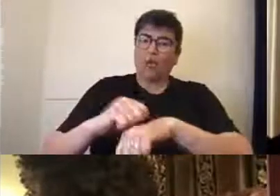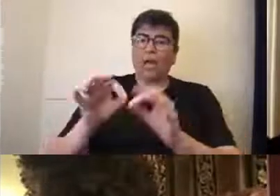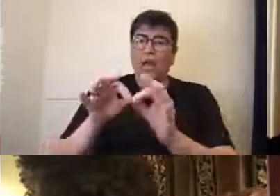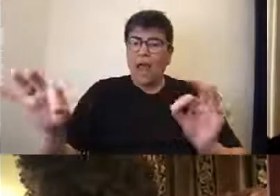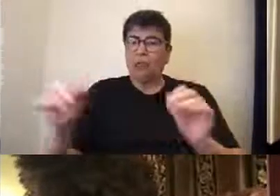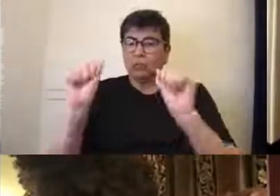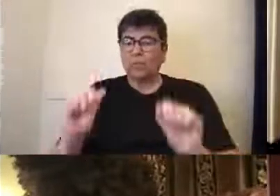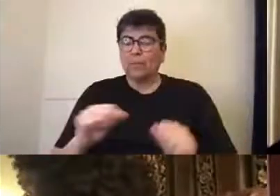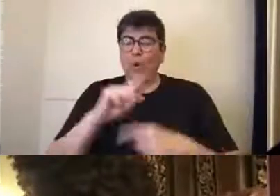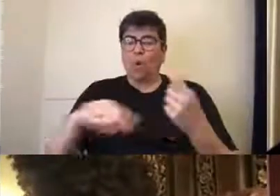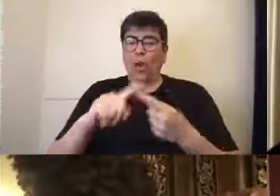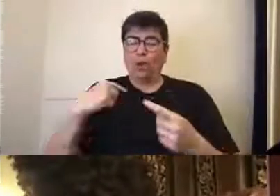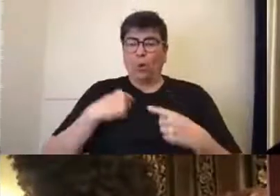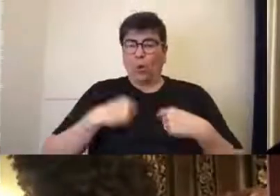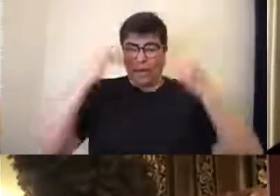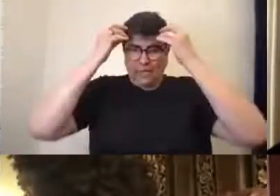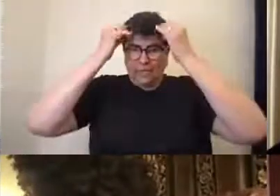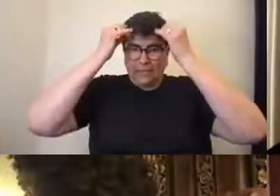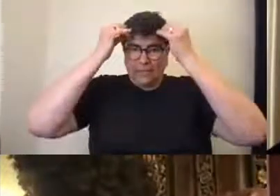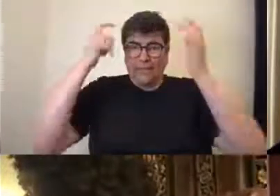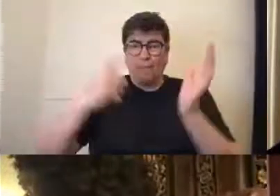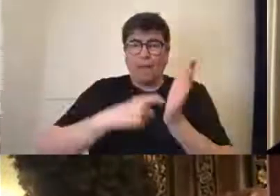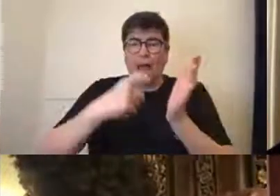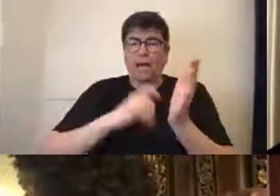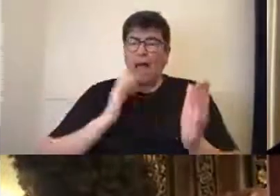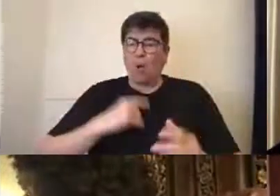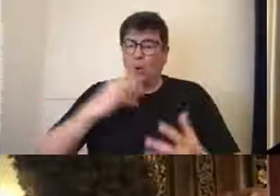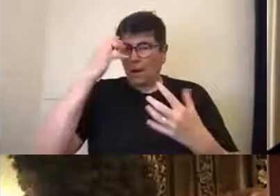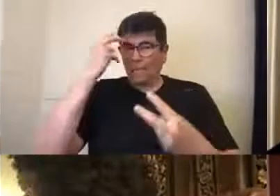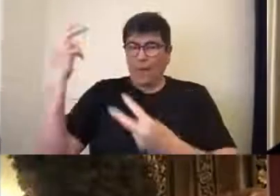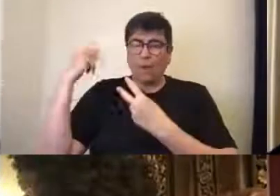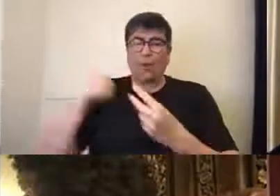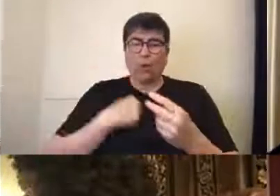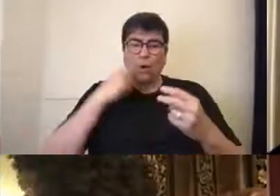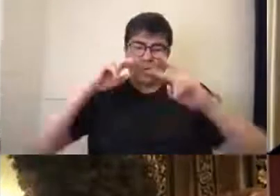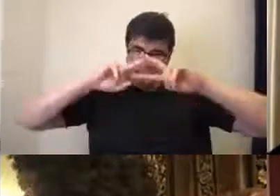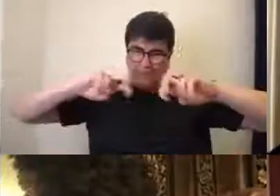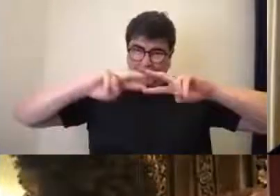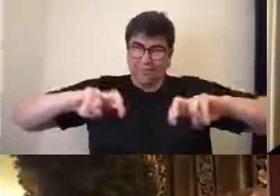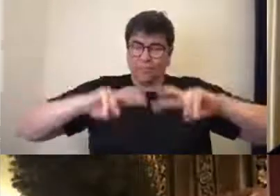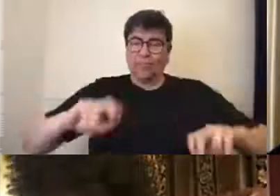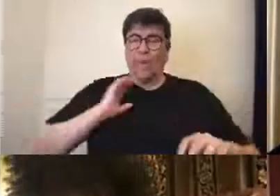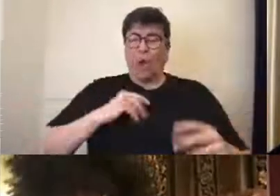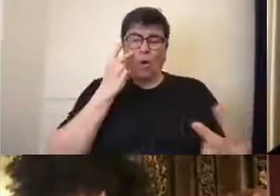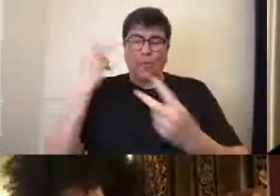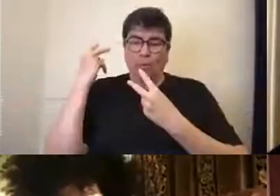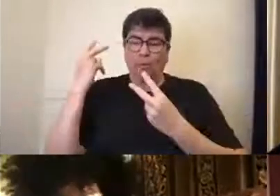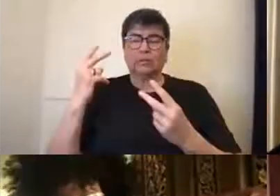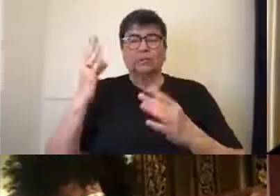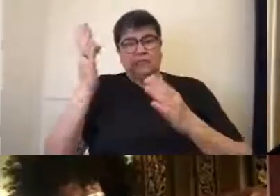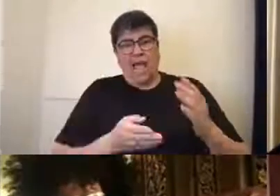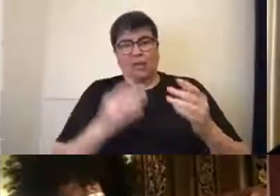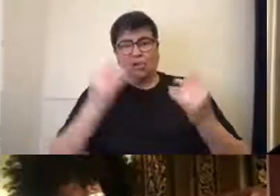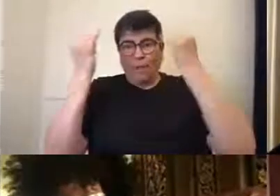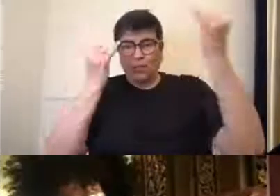possible when we mine our memory. And that's what we're all about to do. We're all about to mine our memories / imagination.